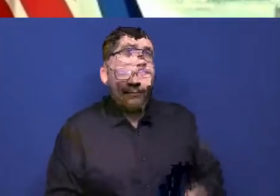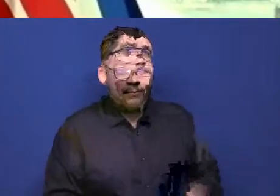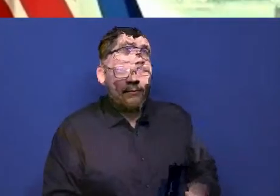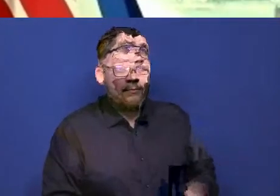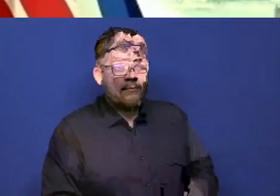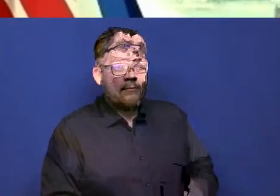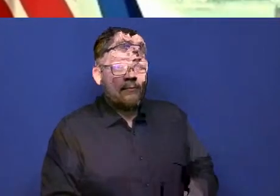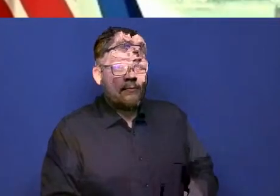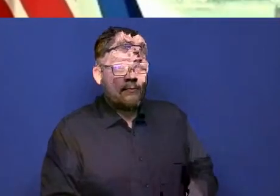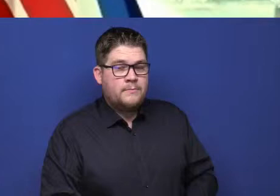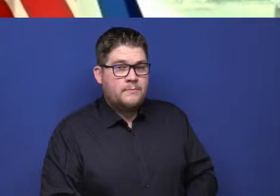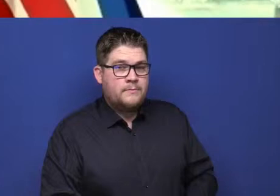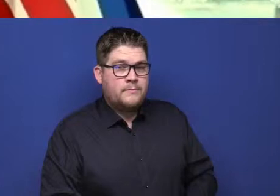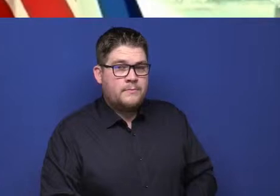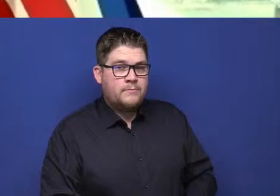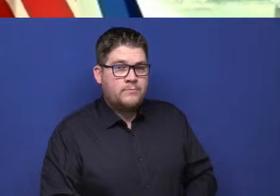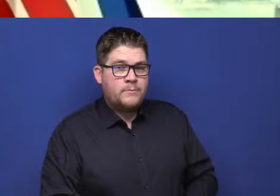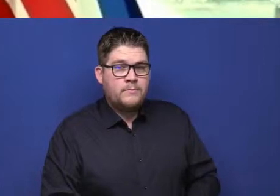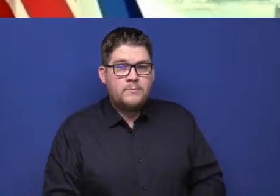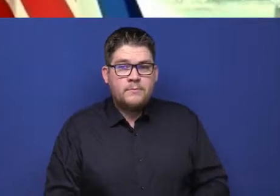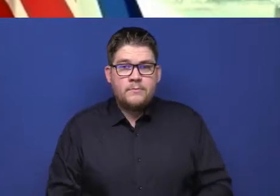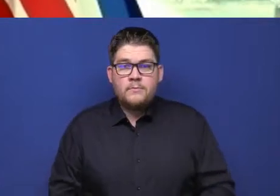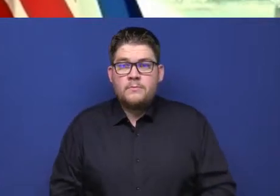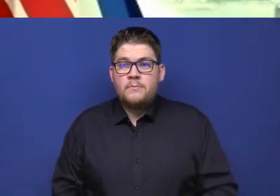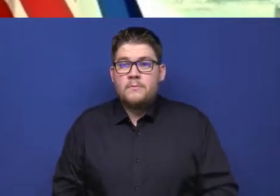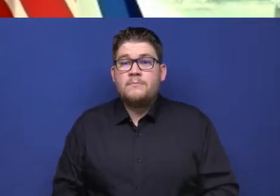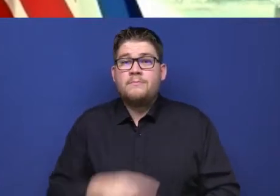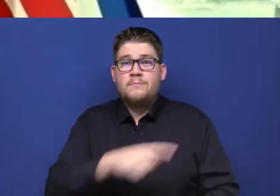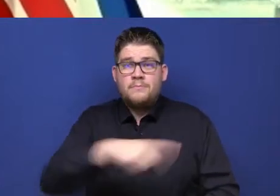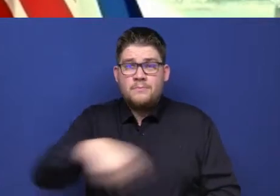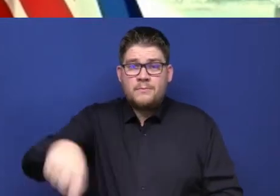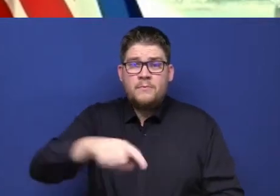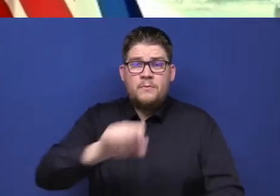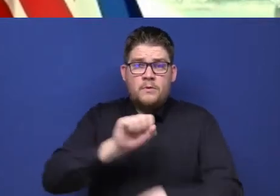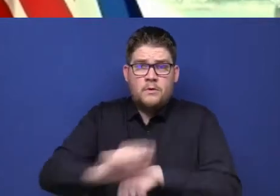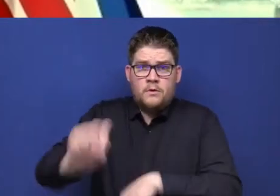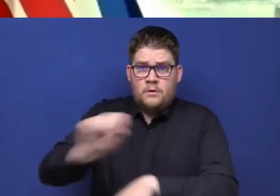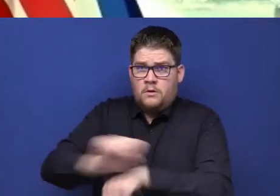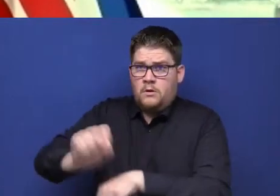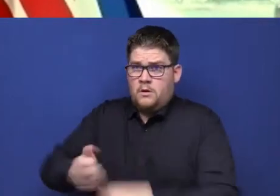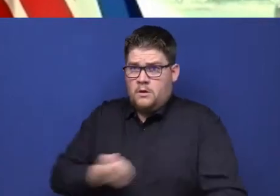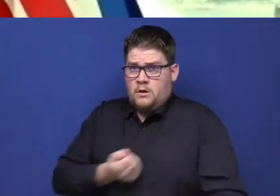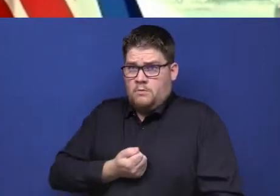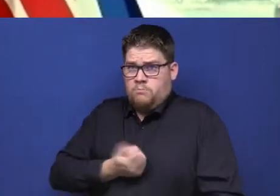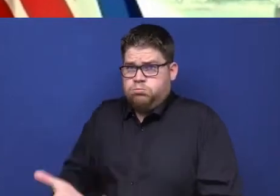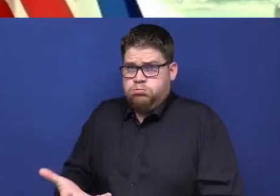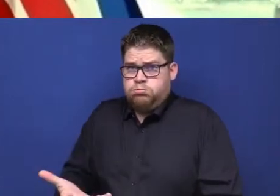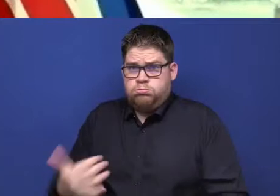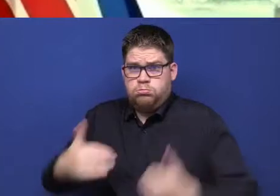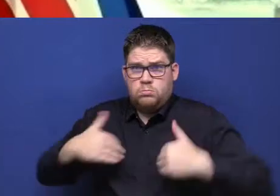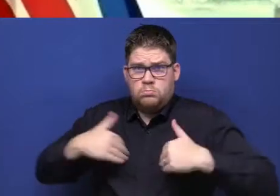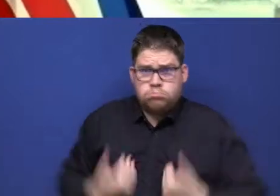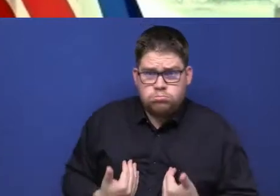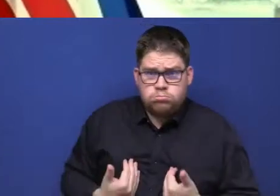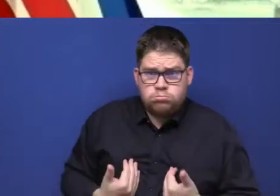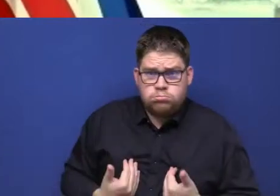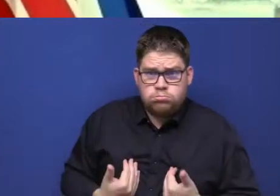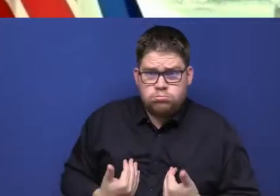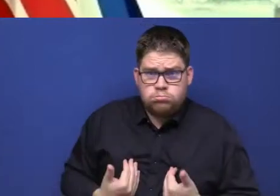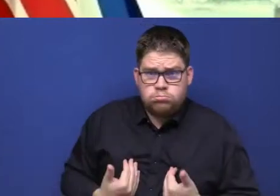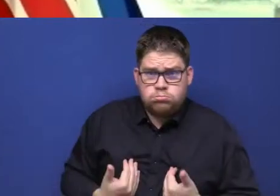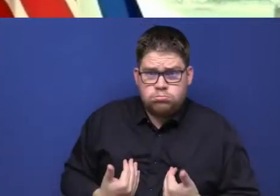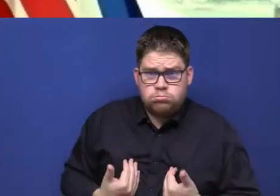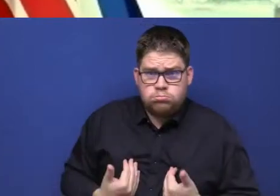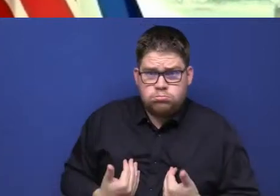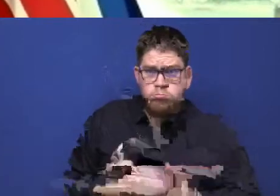SARM, I know crews are sleeping in tents everywhere. And we've had some rain this week and crews are tired and getting rained on in their tents. And